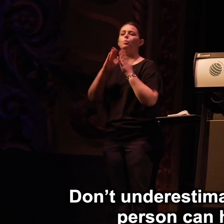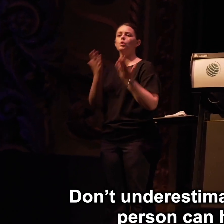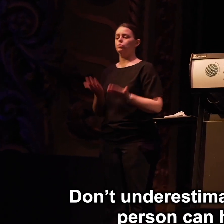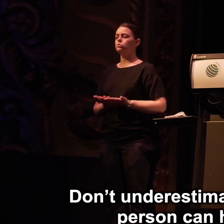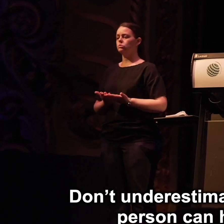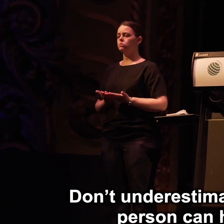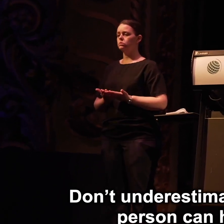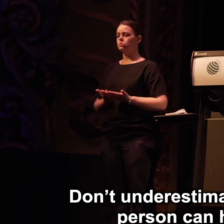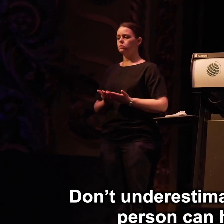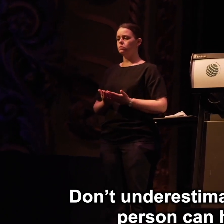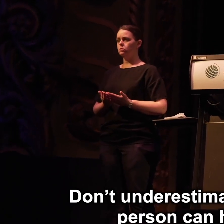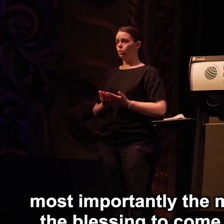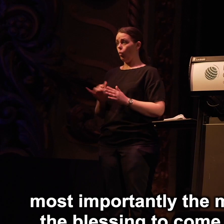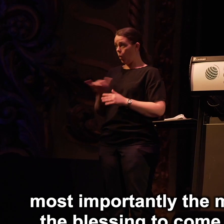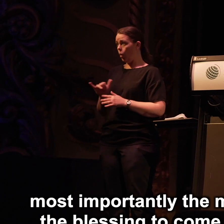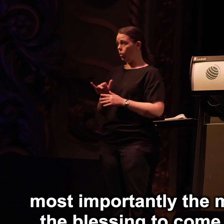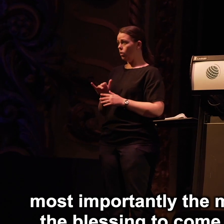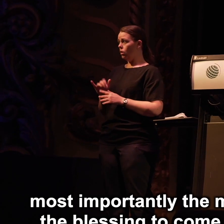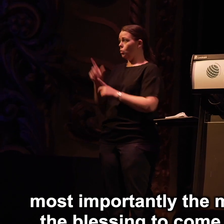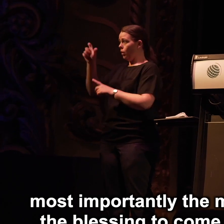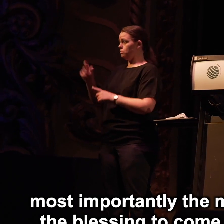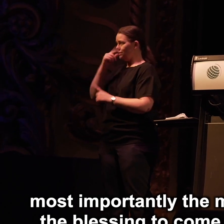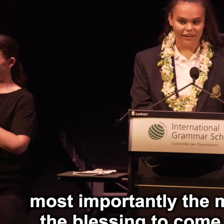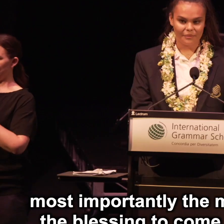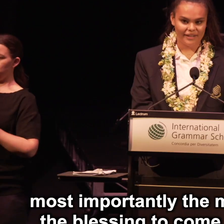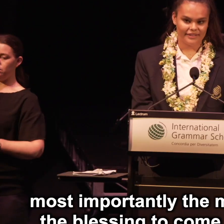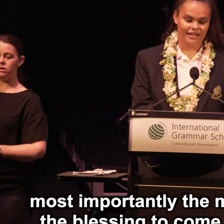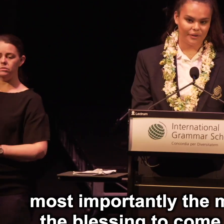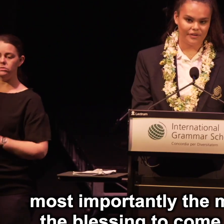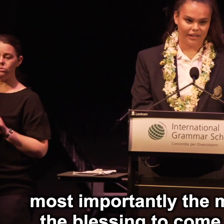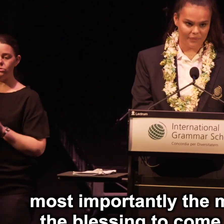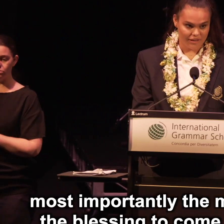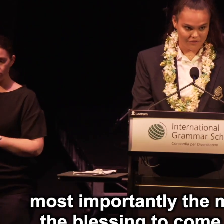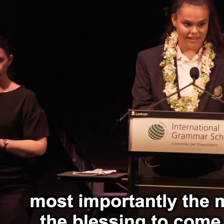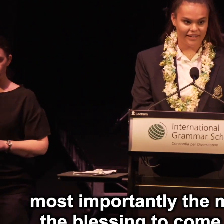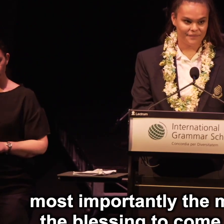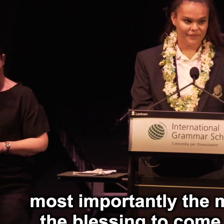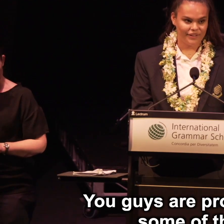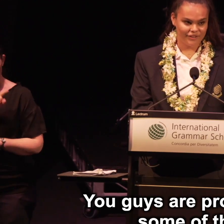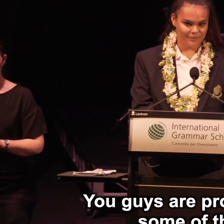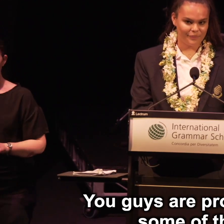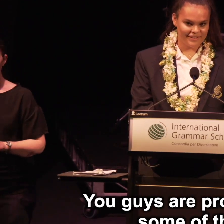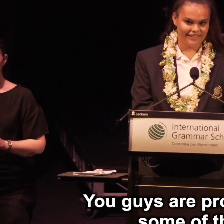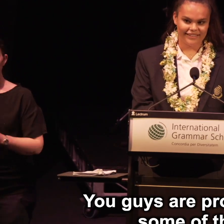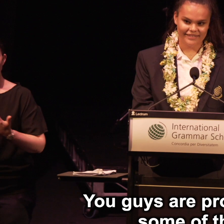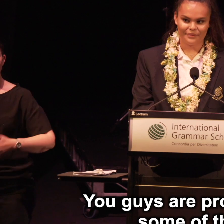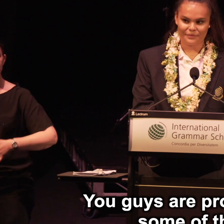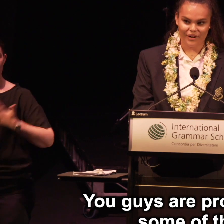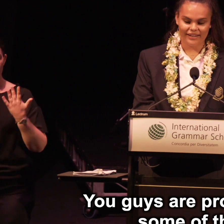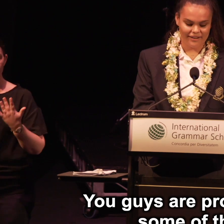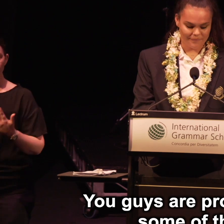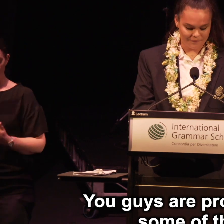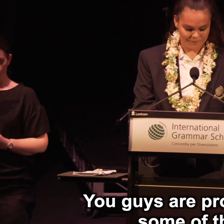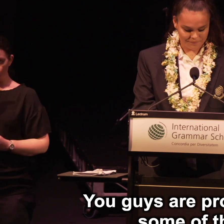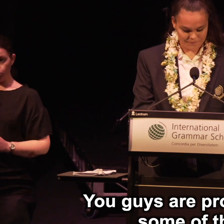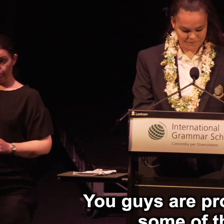one person can have on your life. Most importantly, the many teachers that we have the blessing to come in contact with every day. And you guys are probably sitting next to some of them